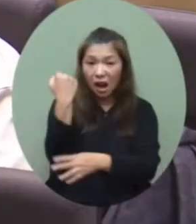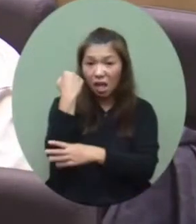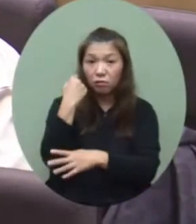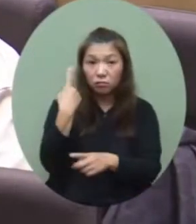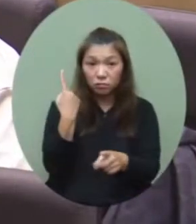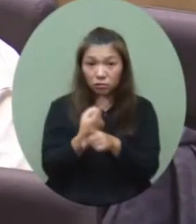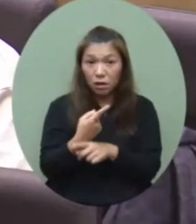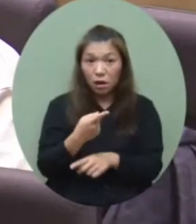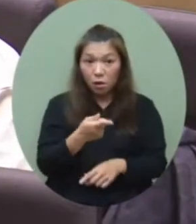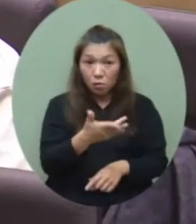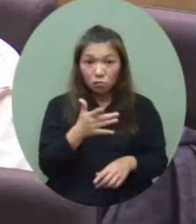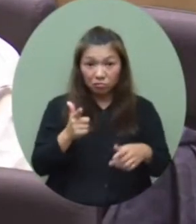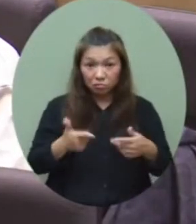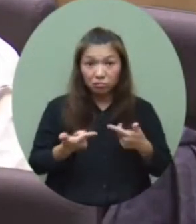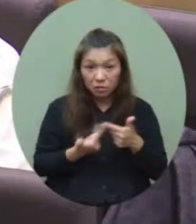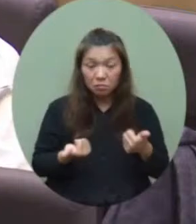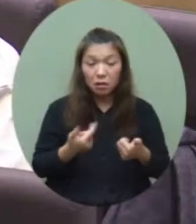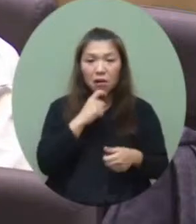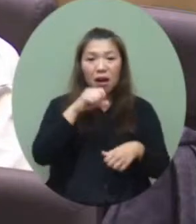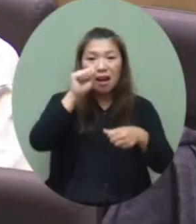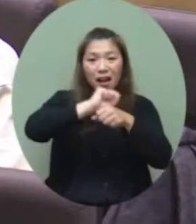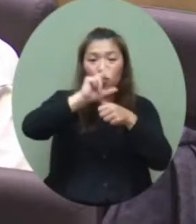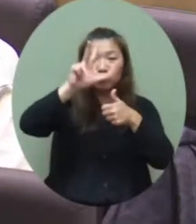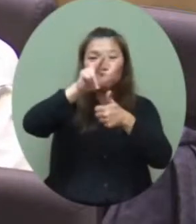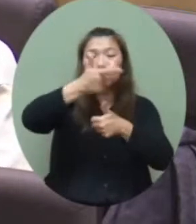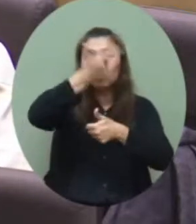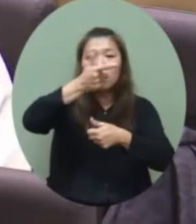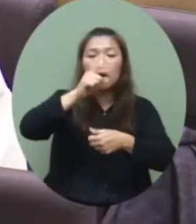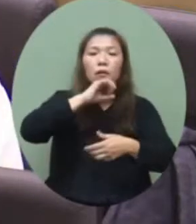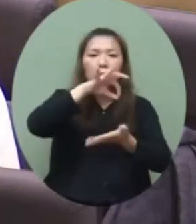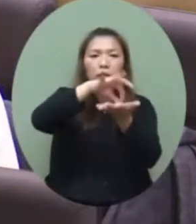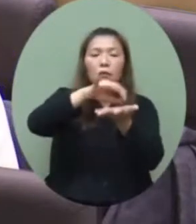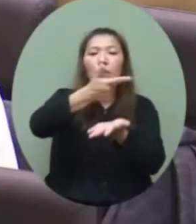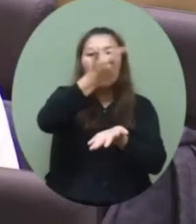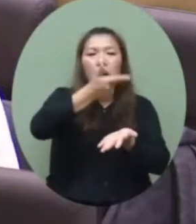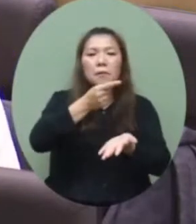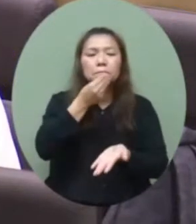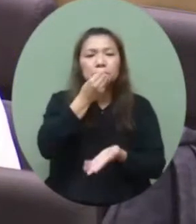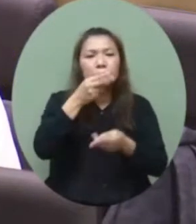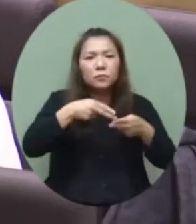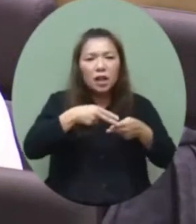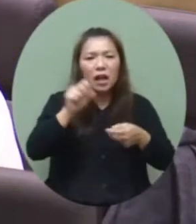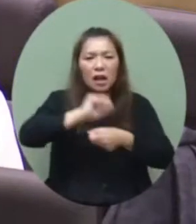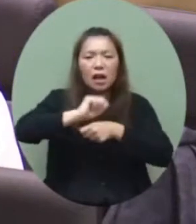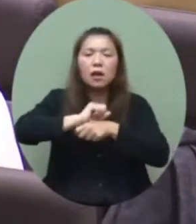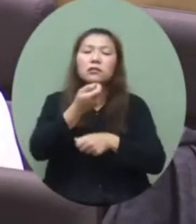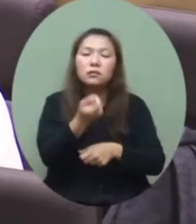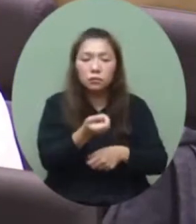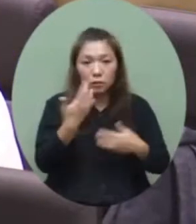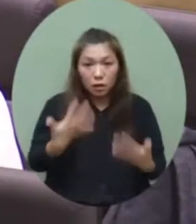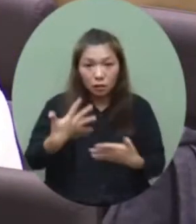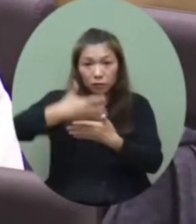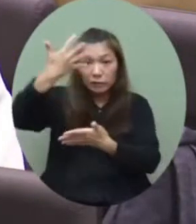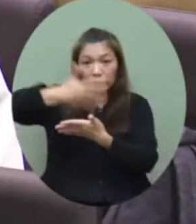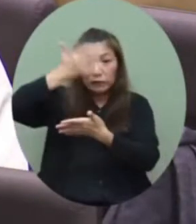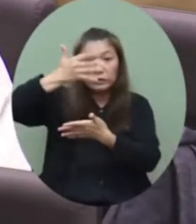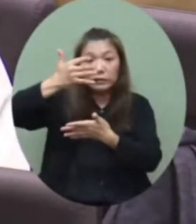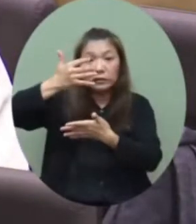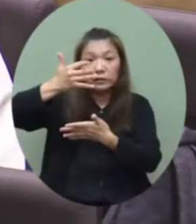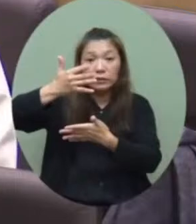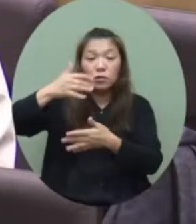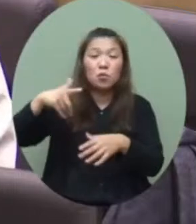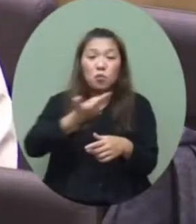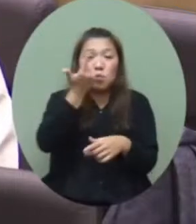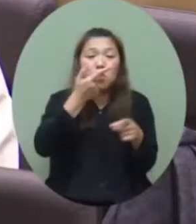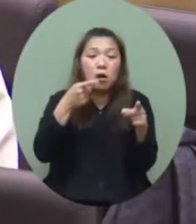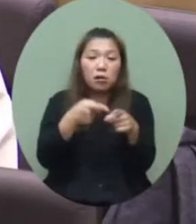May I know more about the testing capacity at testing centers and booths? Because previously, you